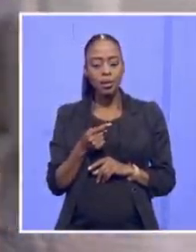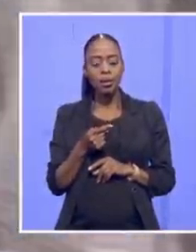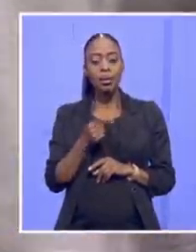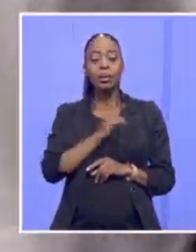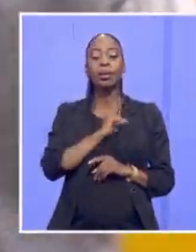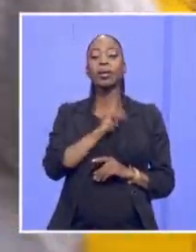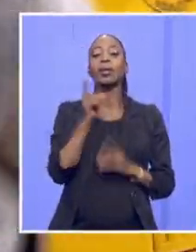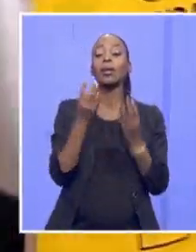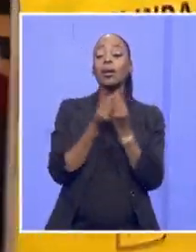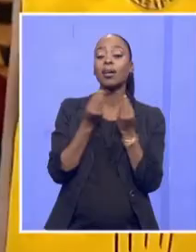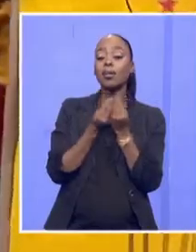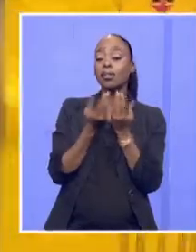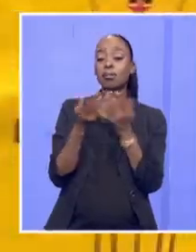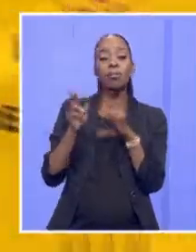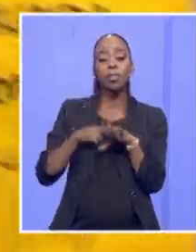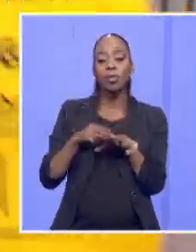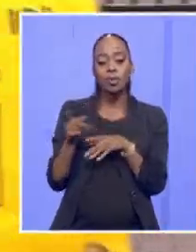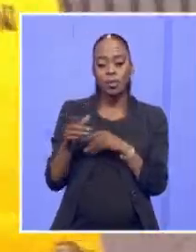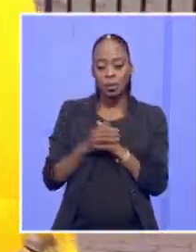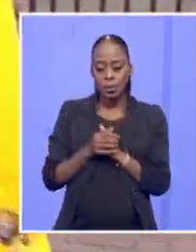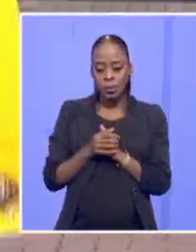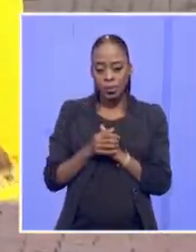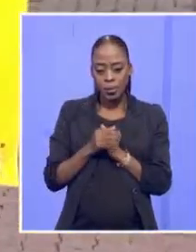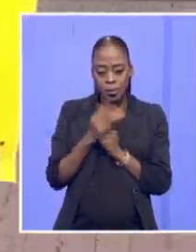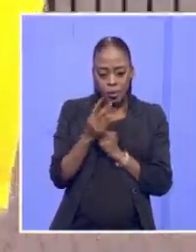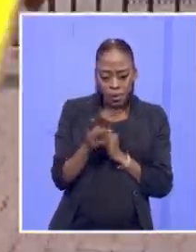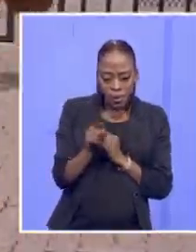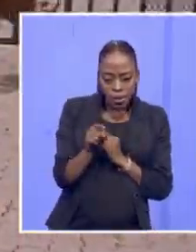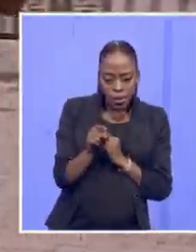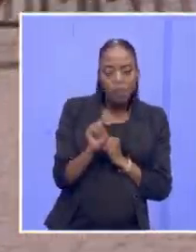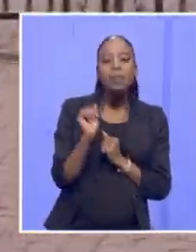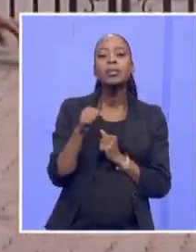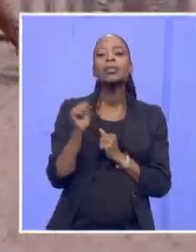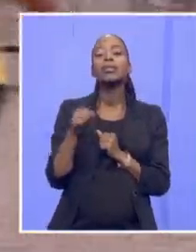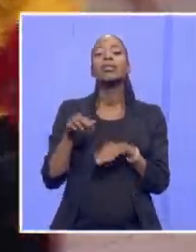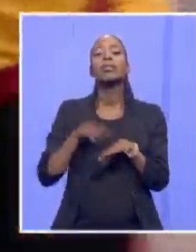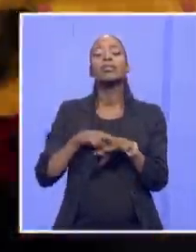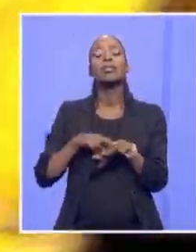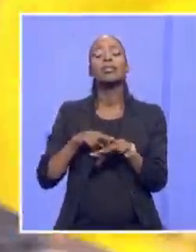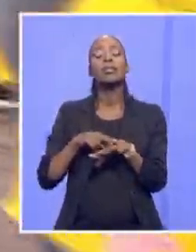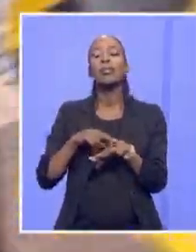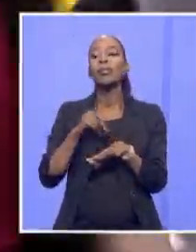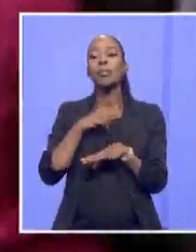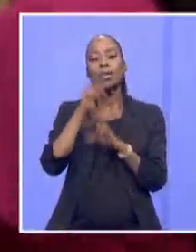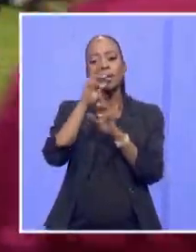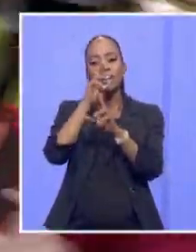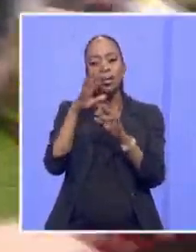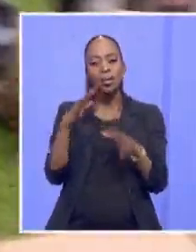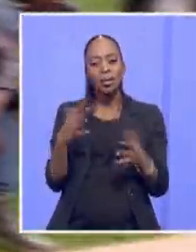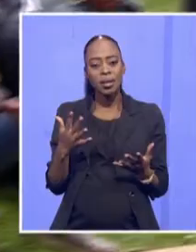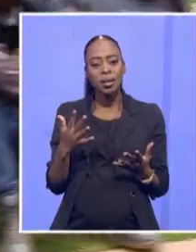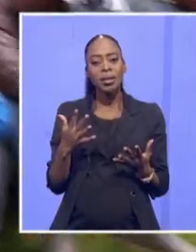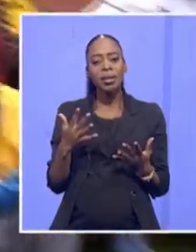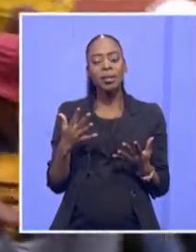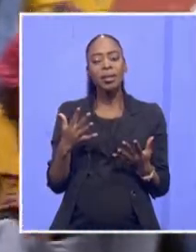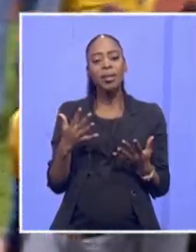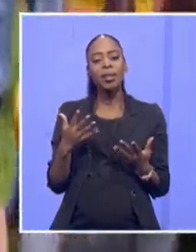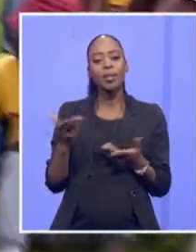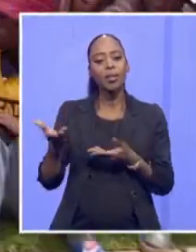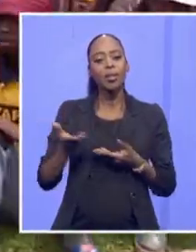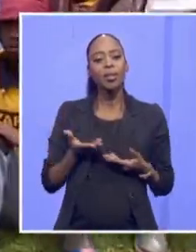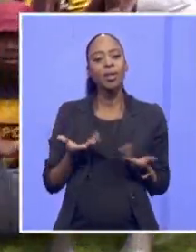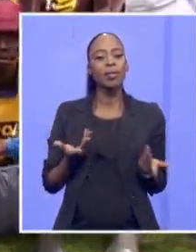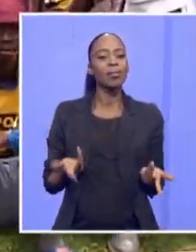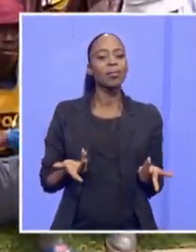of, let me have a look at this. Racism is a spit on on our hospitality.